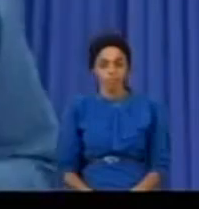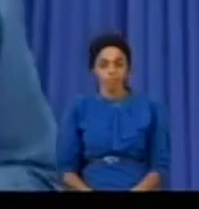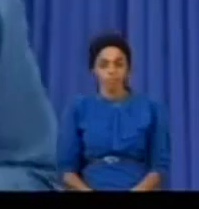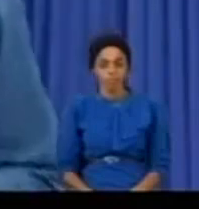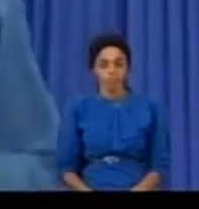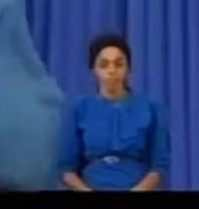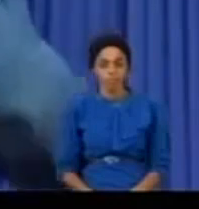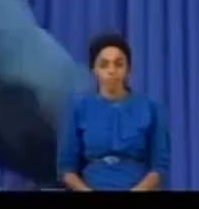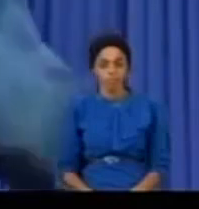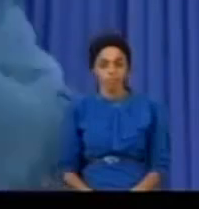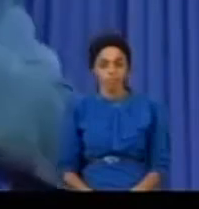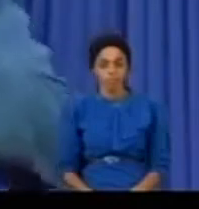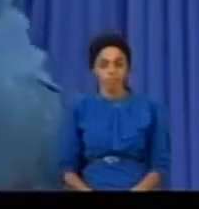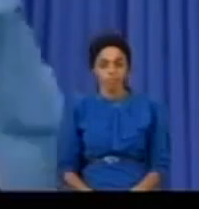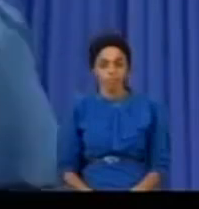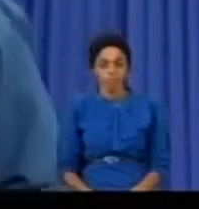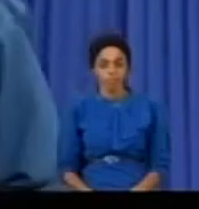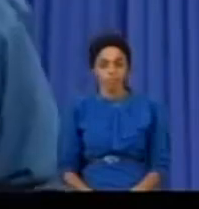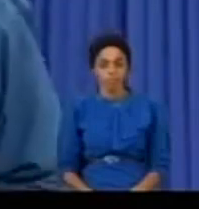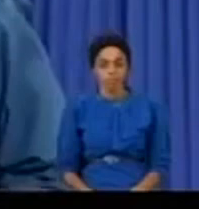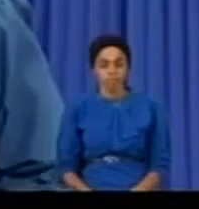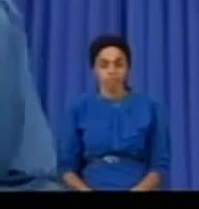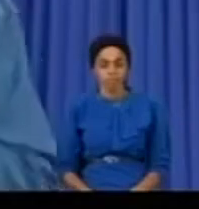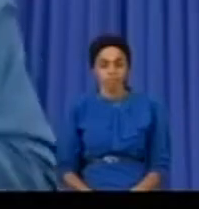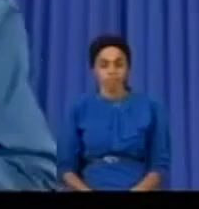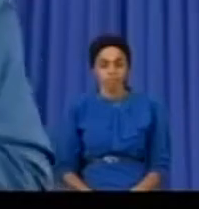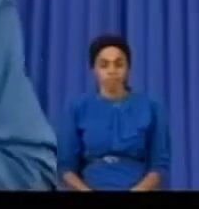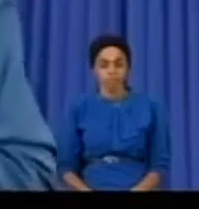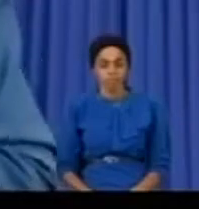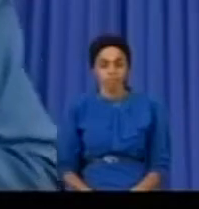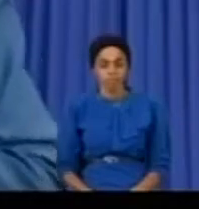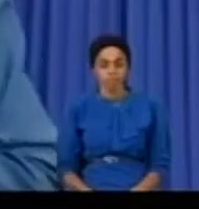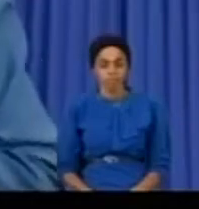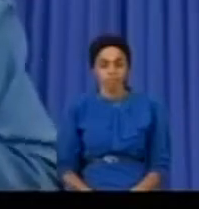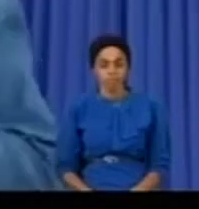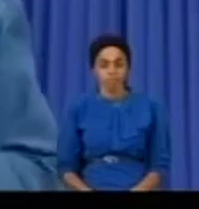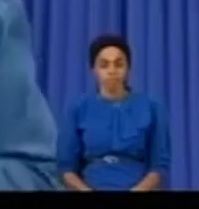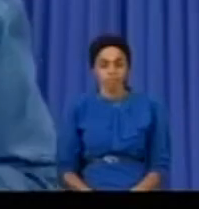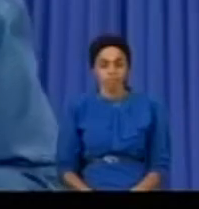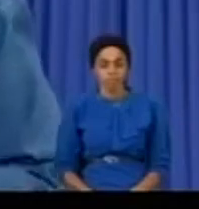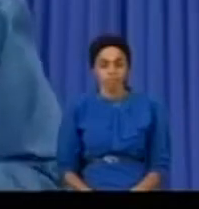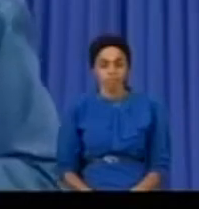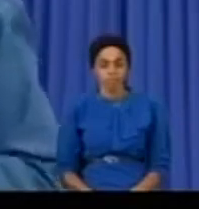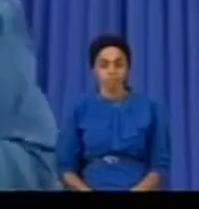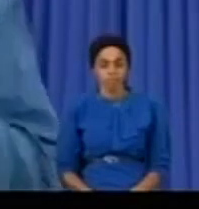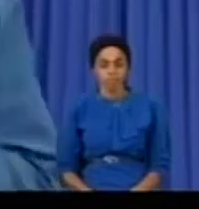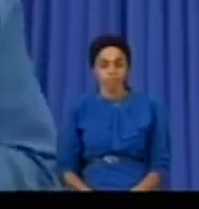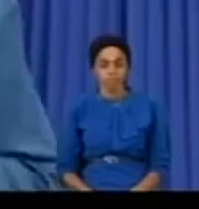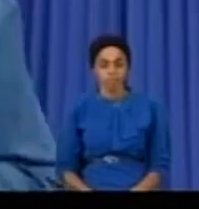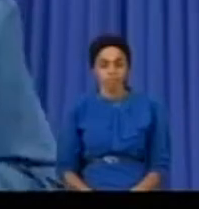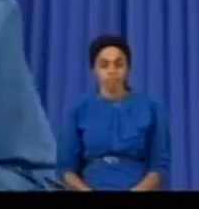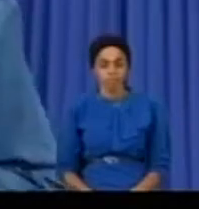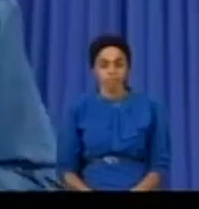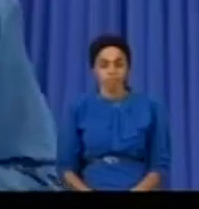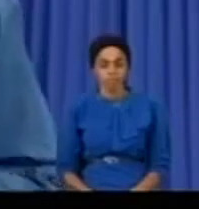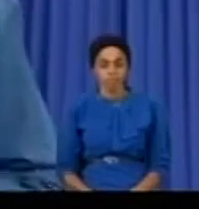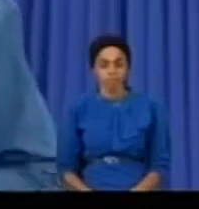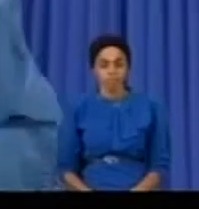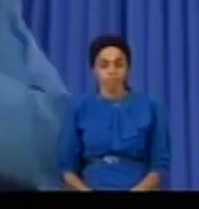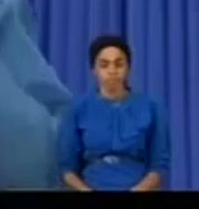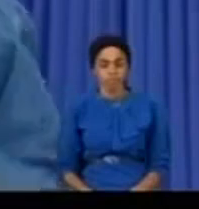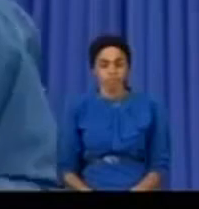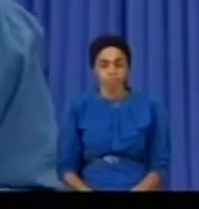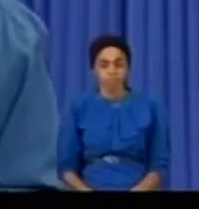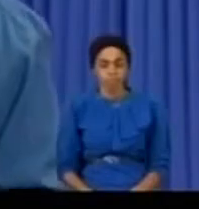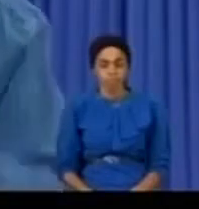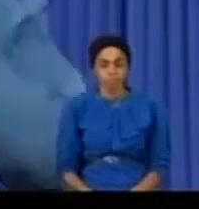gbo nipa global crusade tawon ejo Olorun lati ilu Emure tawon ni won gbe mi wa sibi so